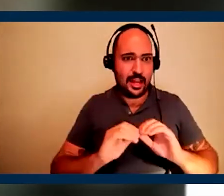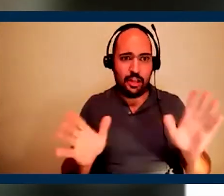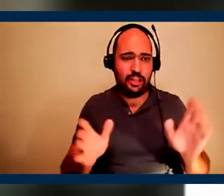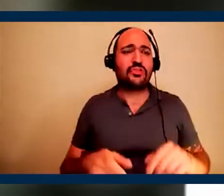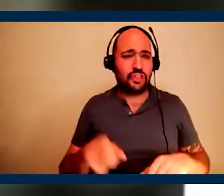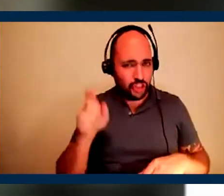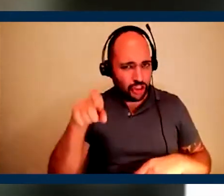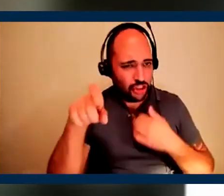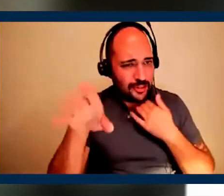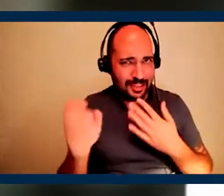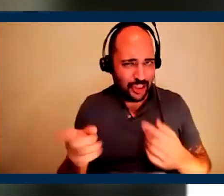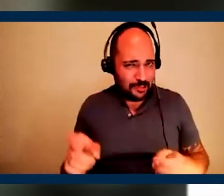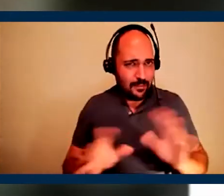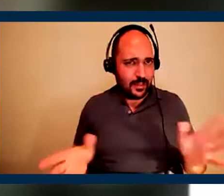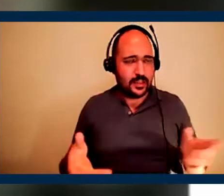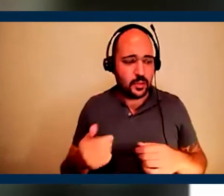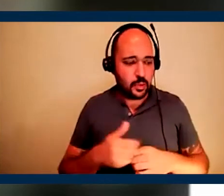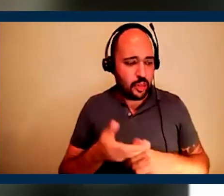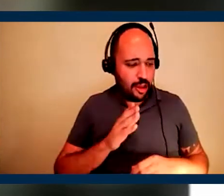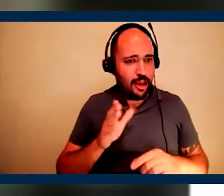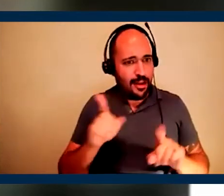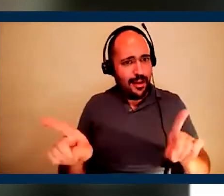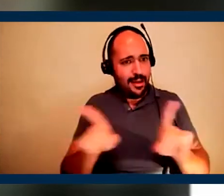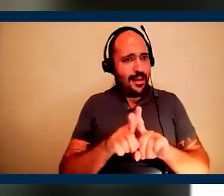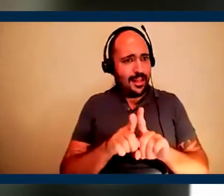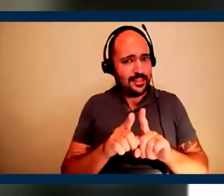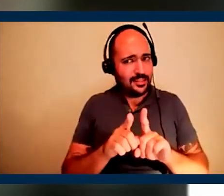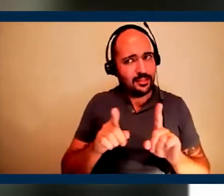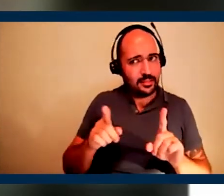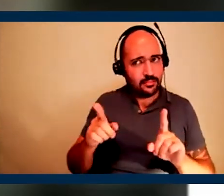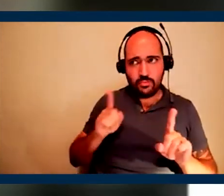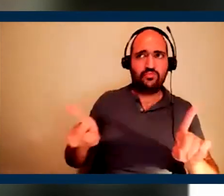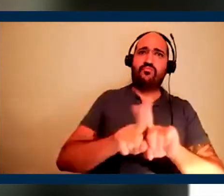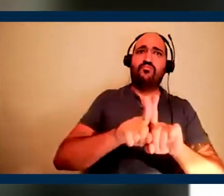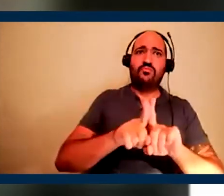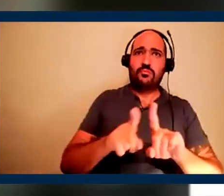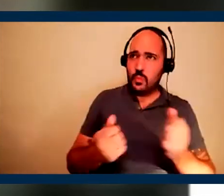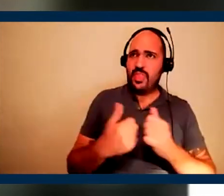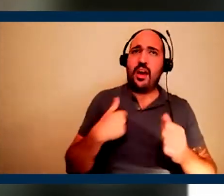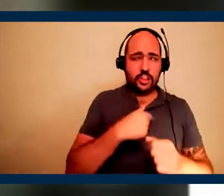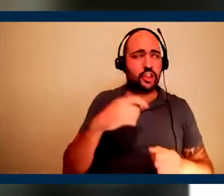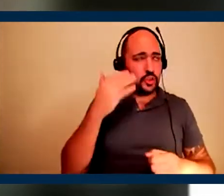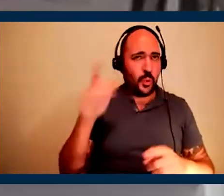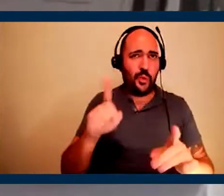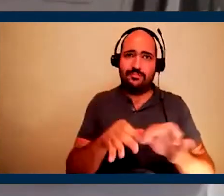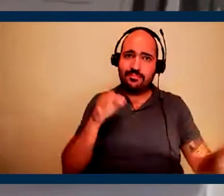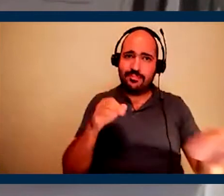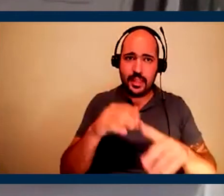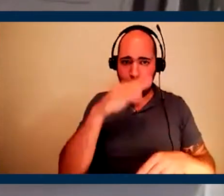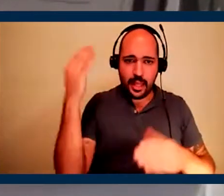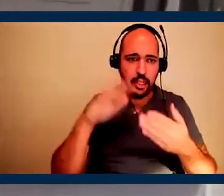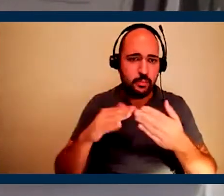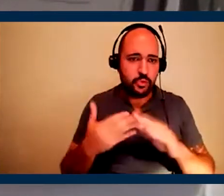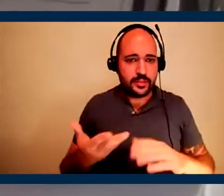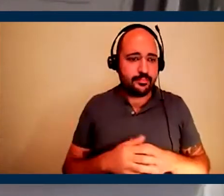our allies that are watching, they should know where the disparities are in the Black community. Assemblymember Brian, your